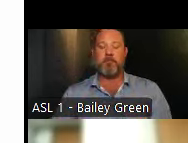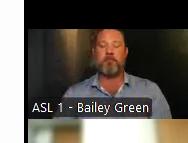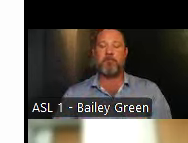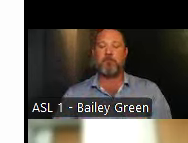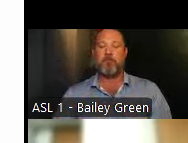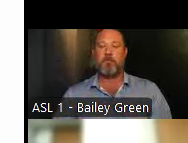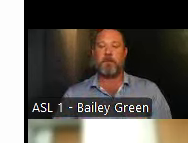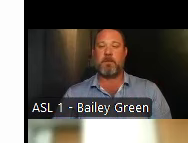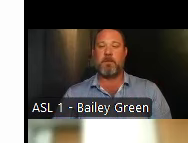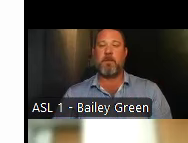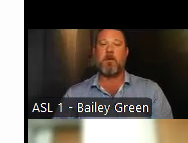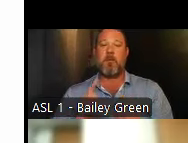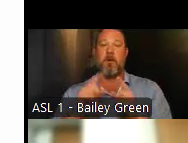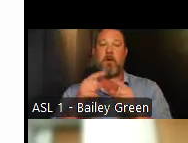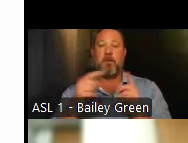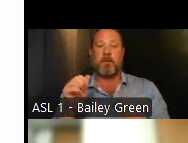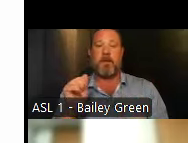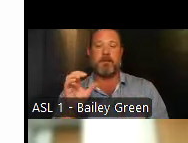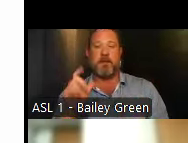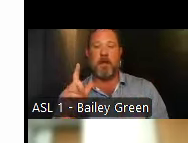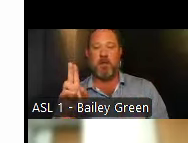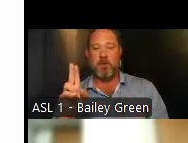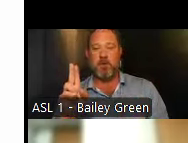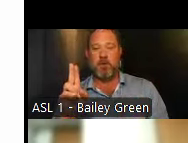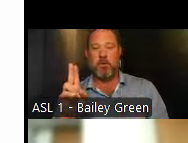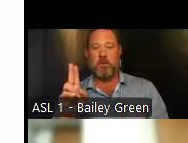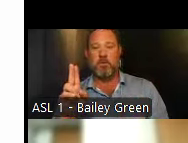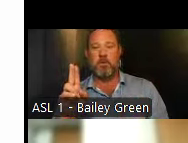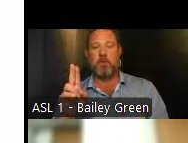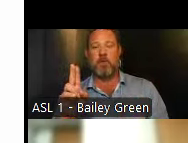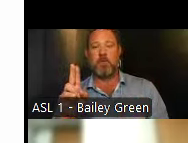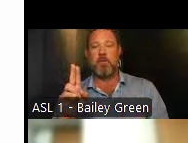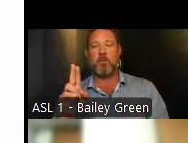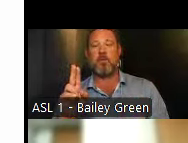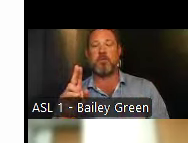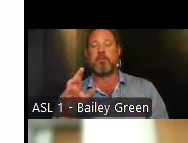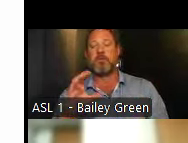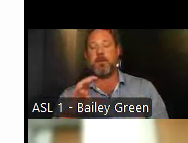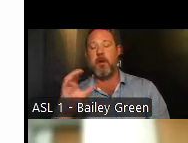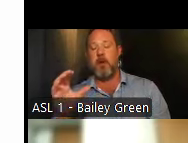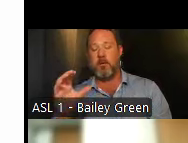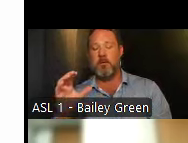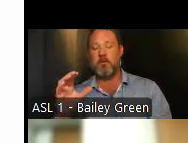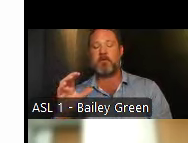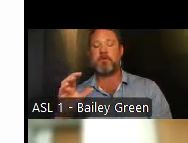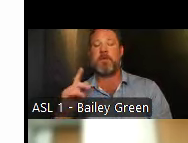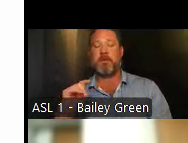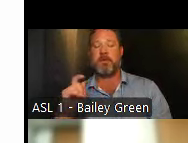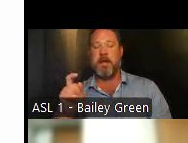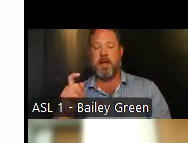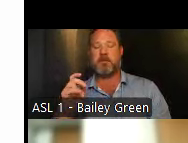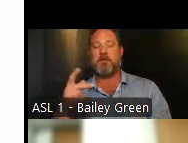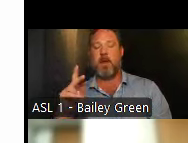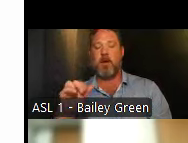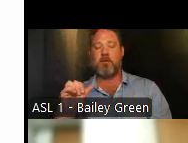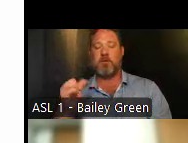is opposed, however, by the ACLU, the newspaper publishers, the Chamber of Commerce, and the Howard Jarvis Taxpayers Association,